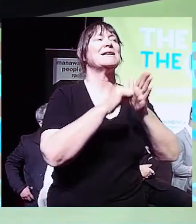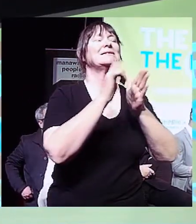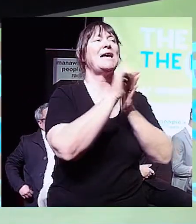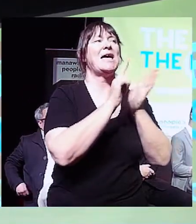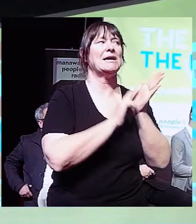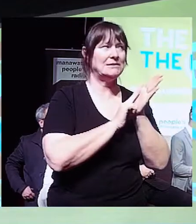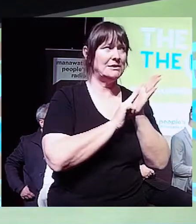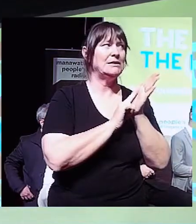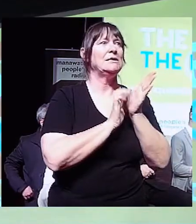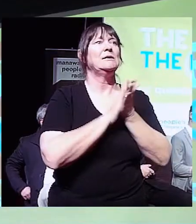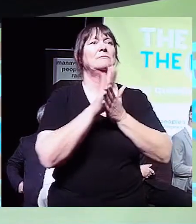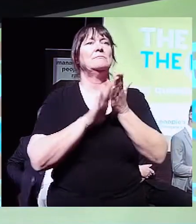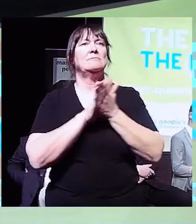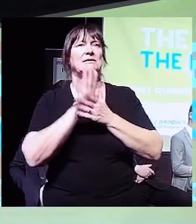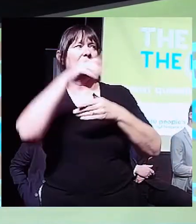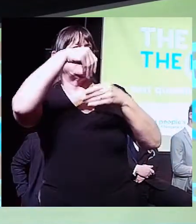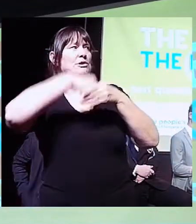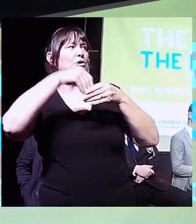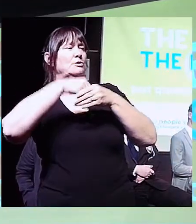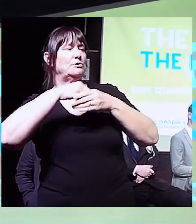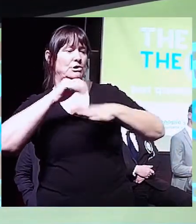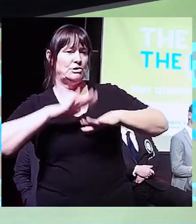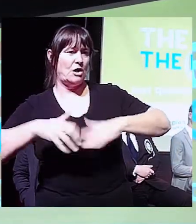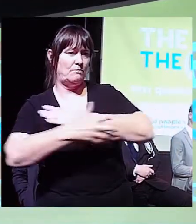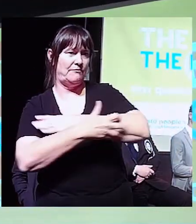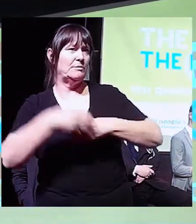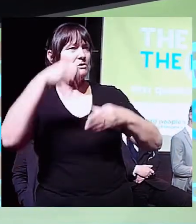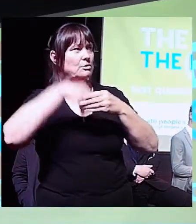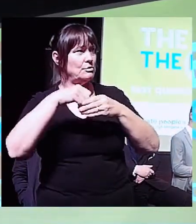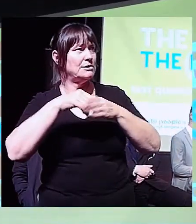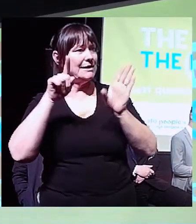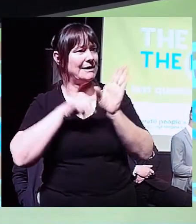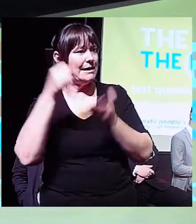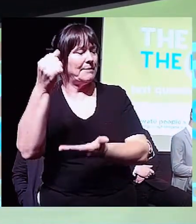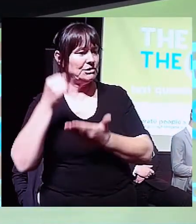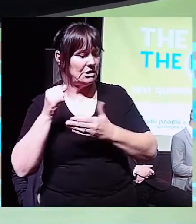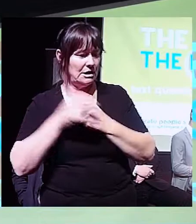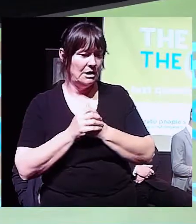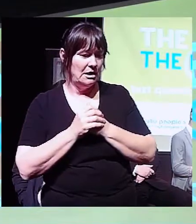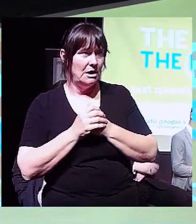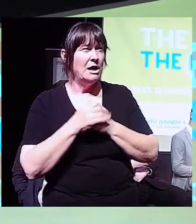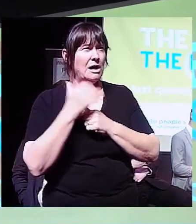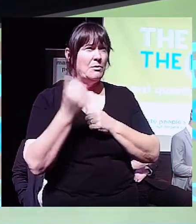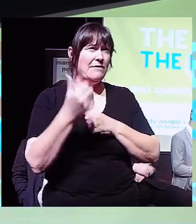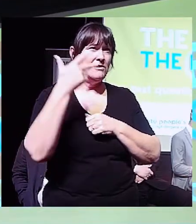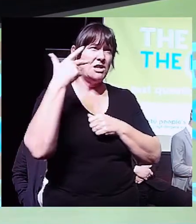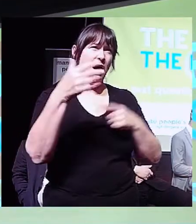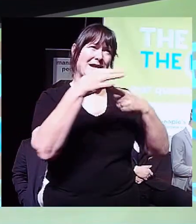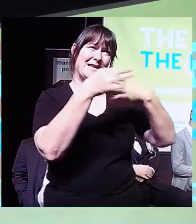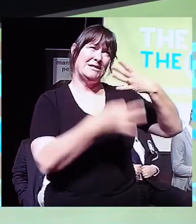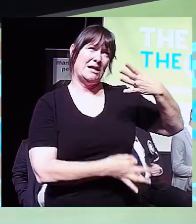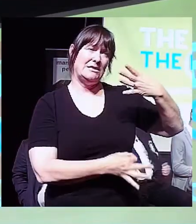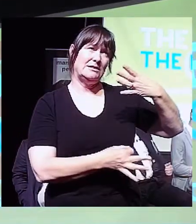a factor in terms of the consideration of the government's annual budget. Now, there are nine indicators in terms of